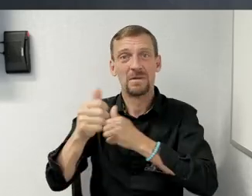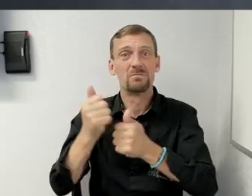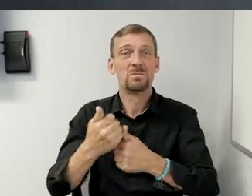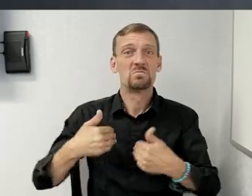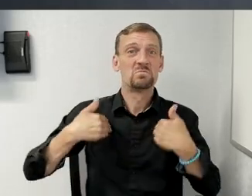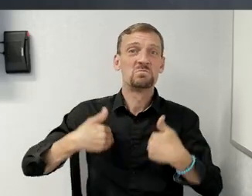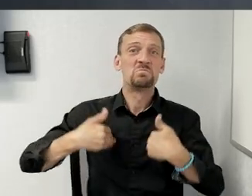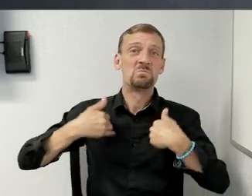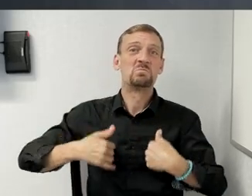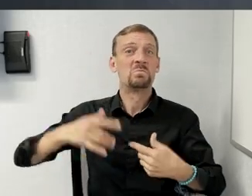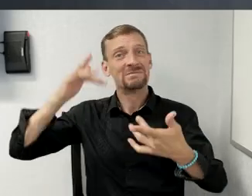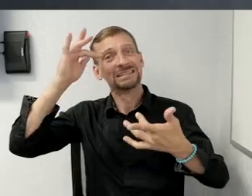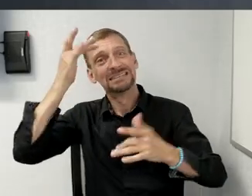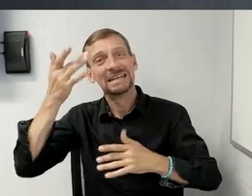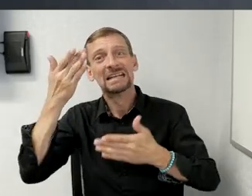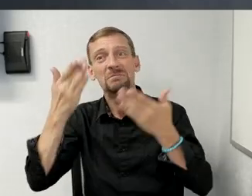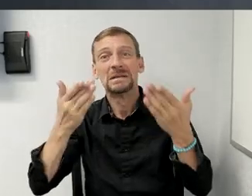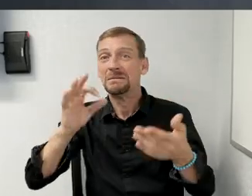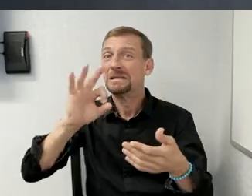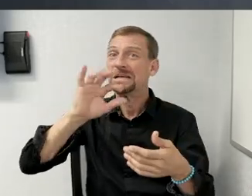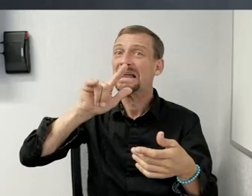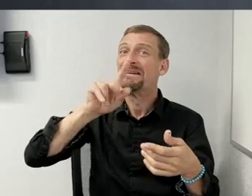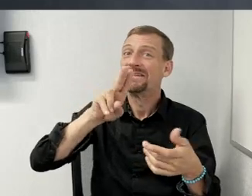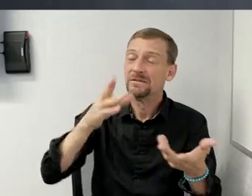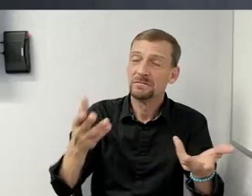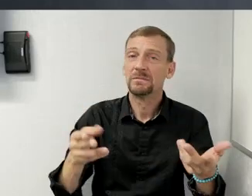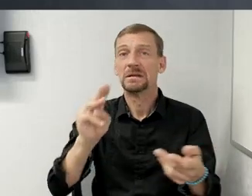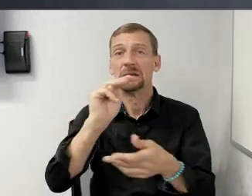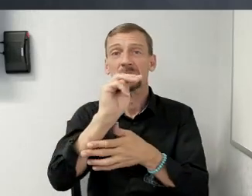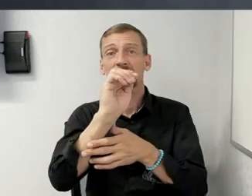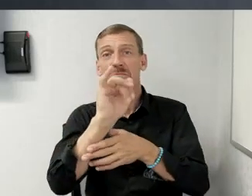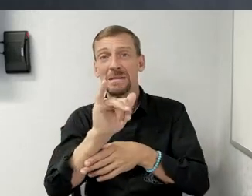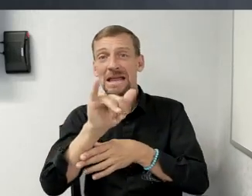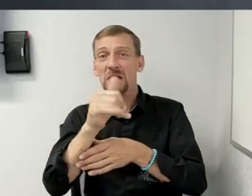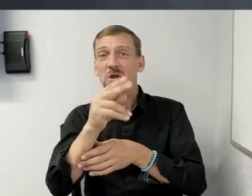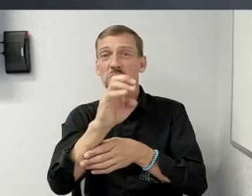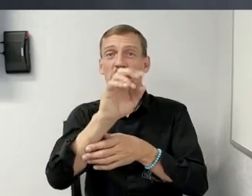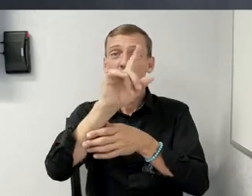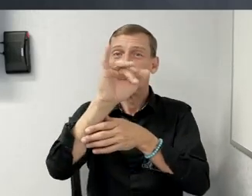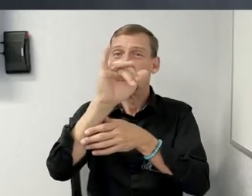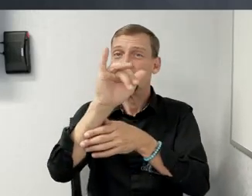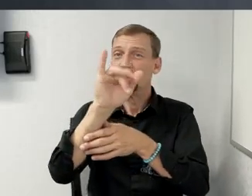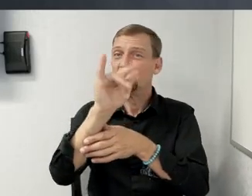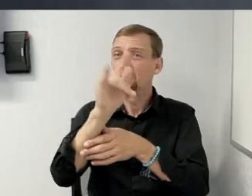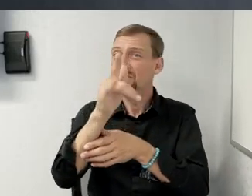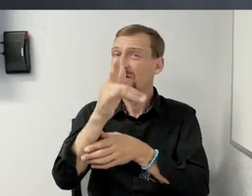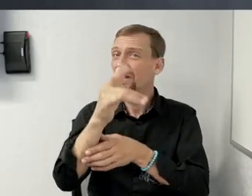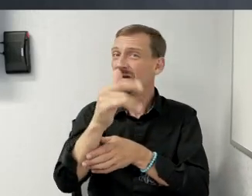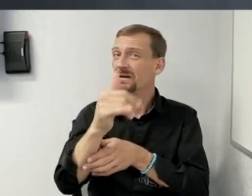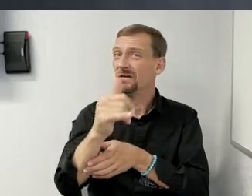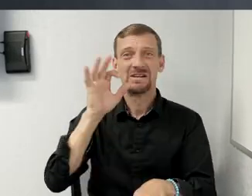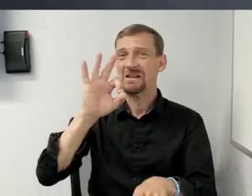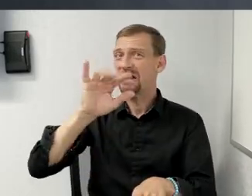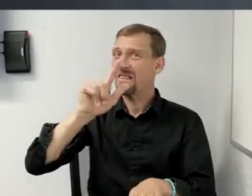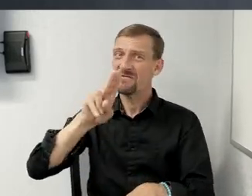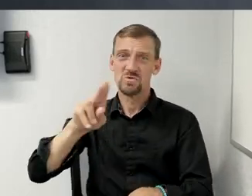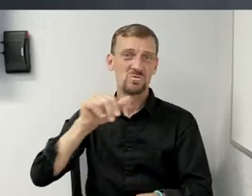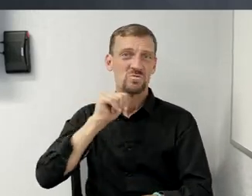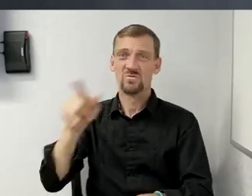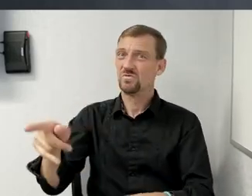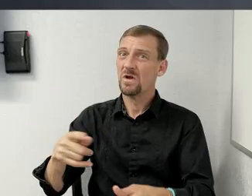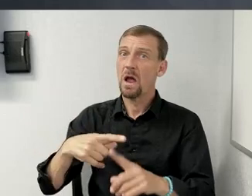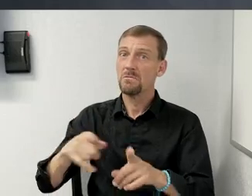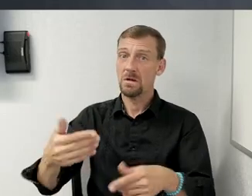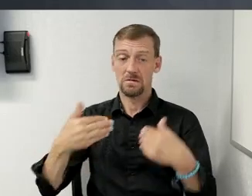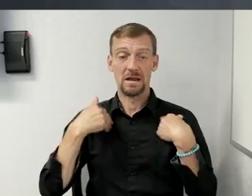ailment that looks maybe like the flu in May or June or July, we don't test them for the flu. So for the flu, we actually